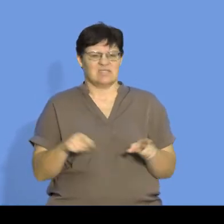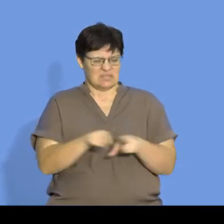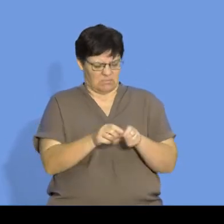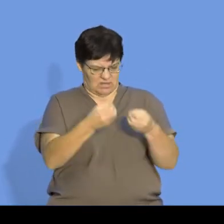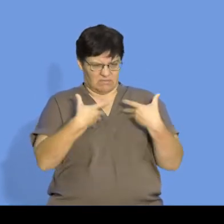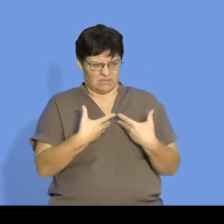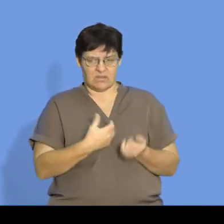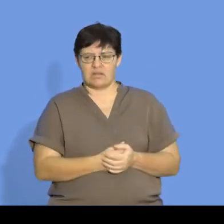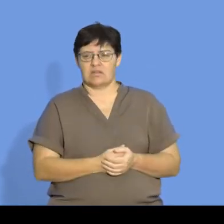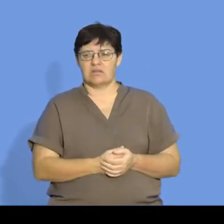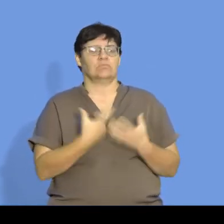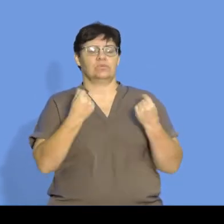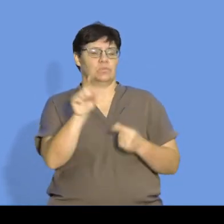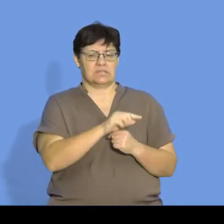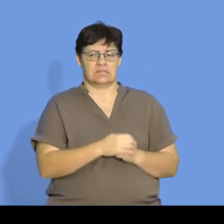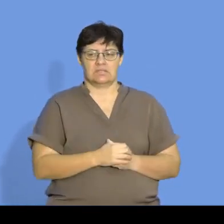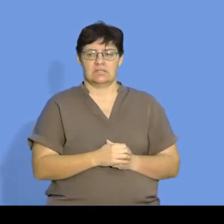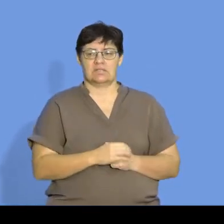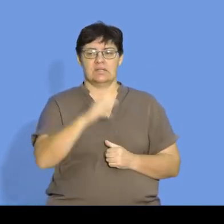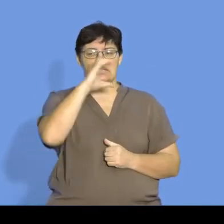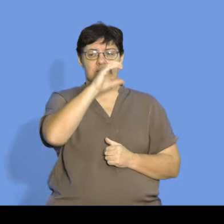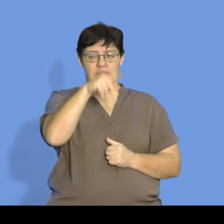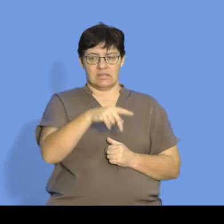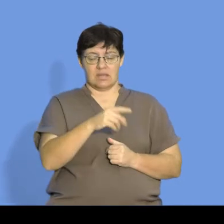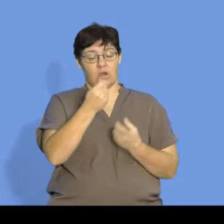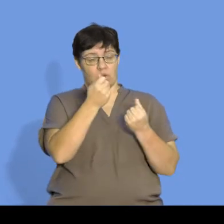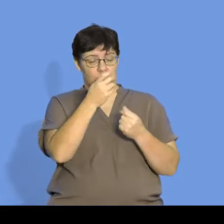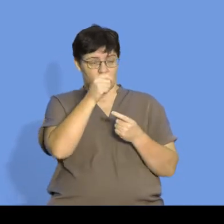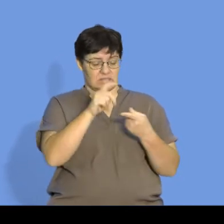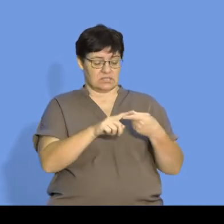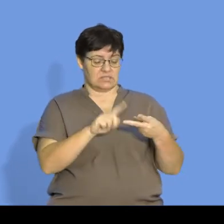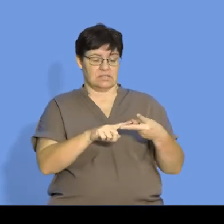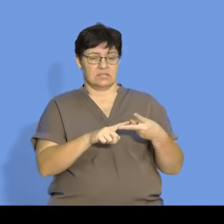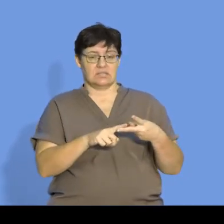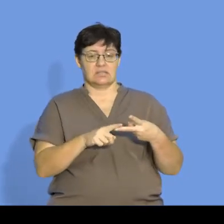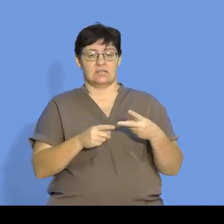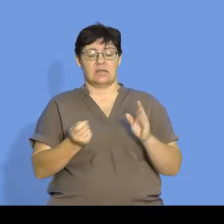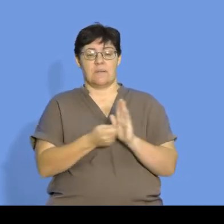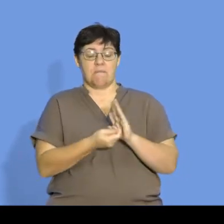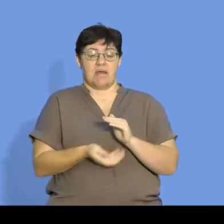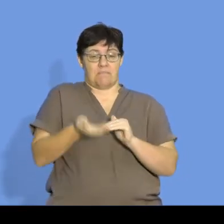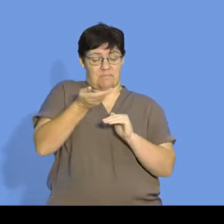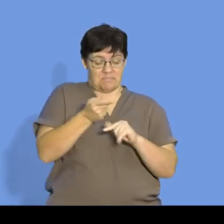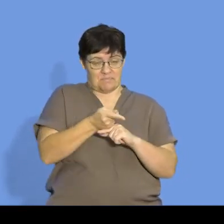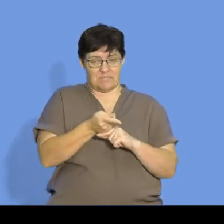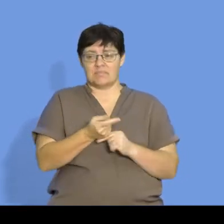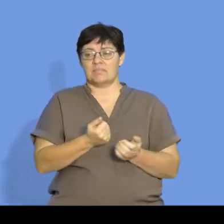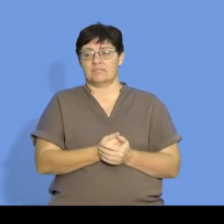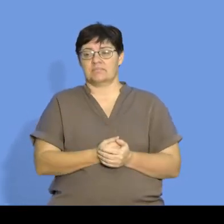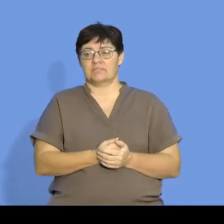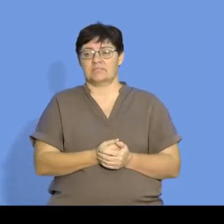given something like this, this is what you do. Cost price, markup, selling. Cost is